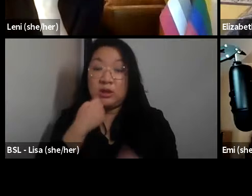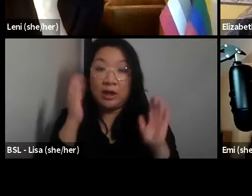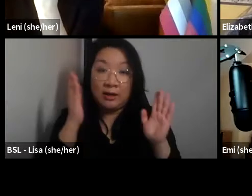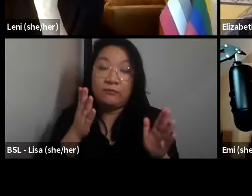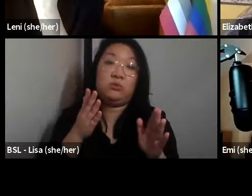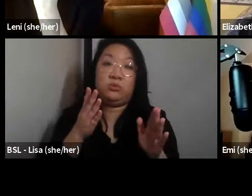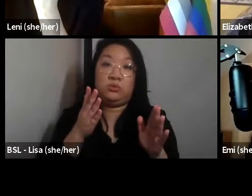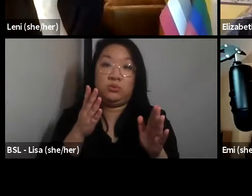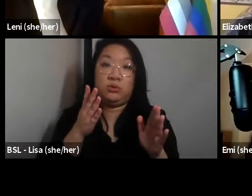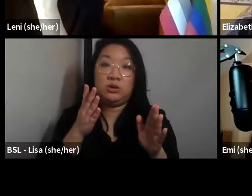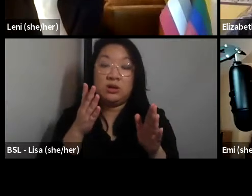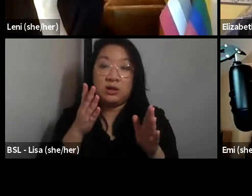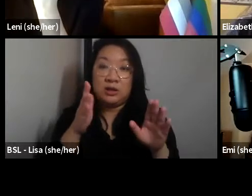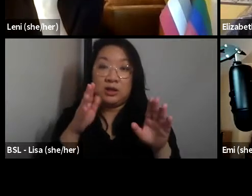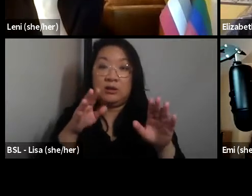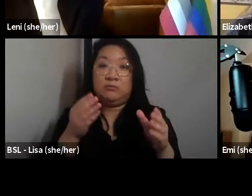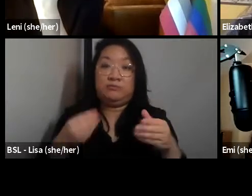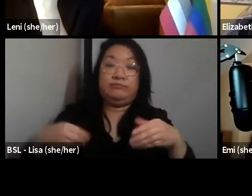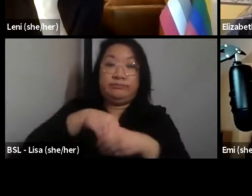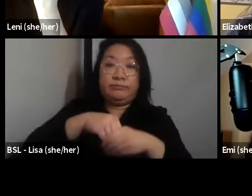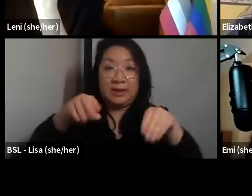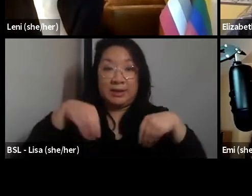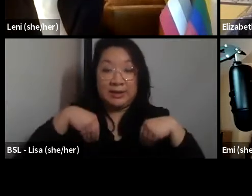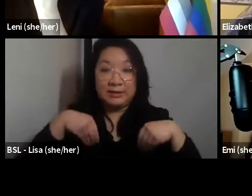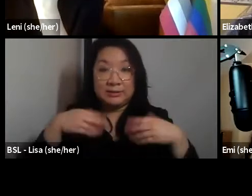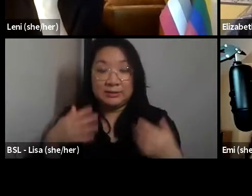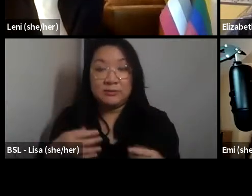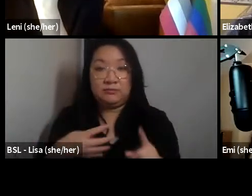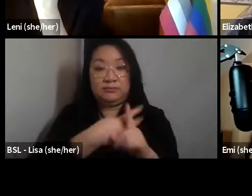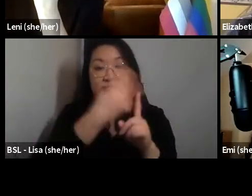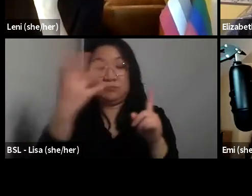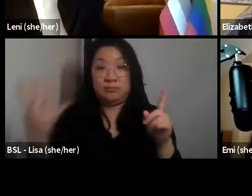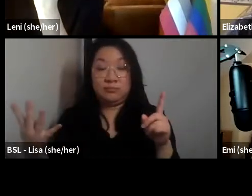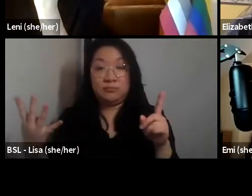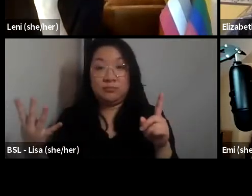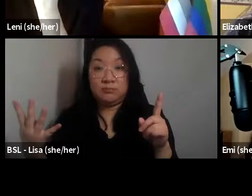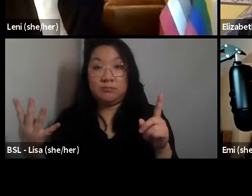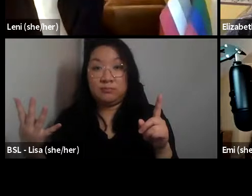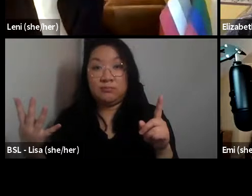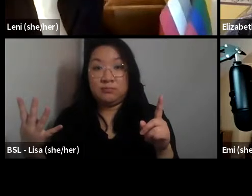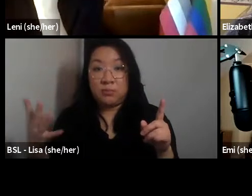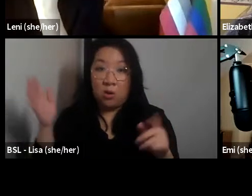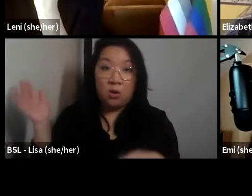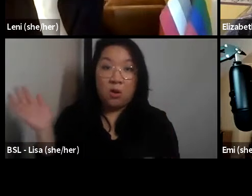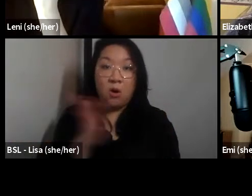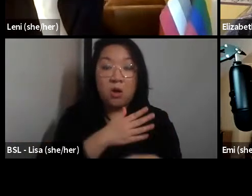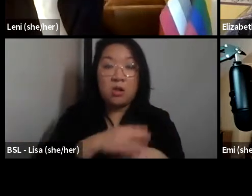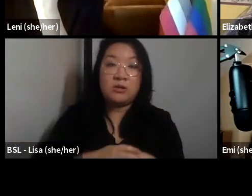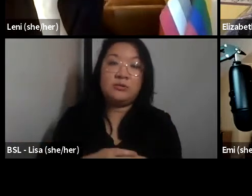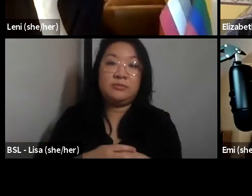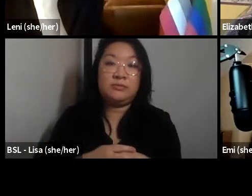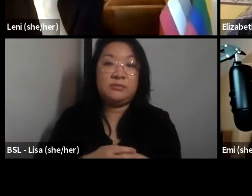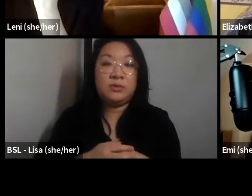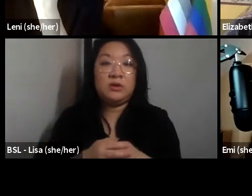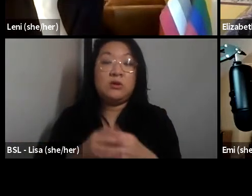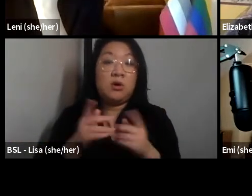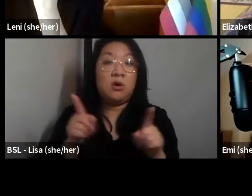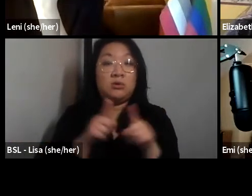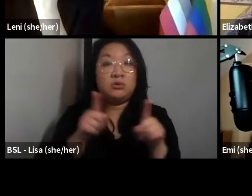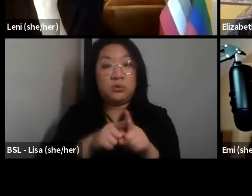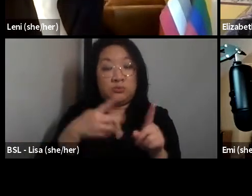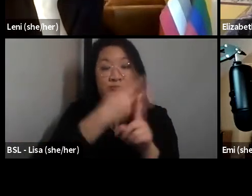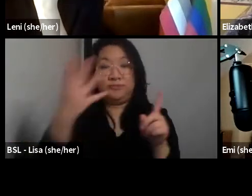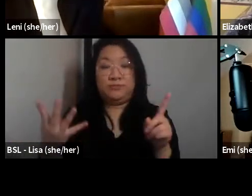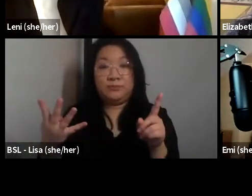inclusive. We need to stop treating the LGBTQ plus community as though everything in it has to be about sex or who you want to have